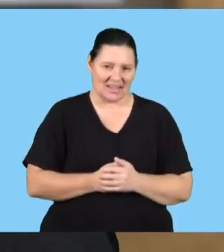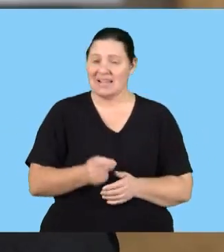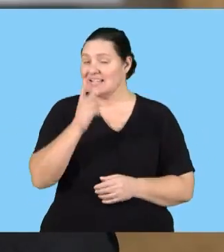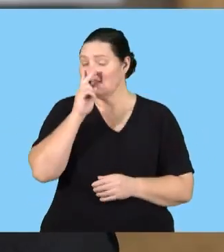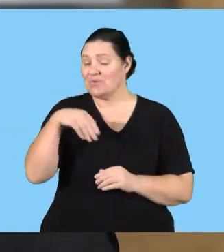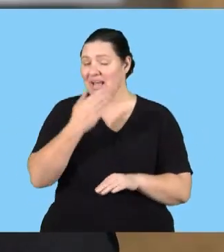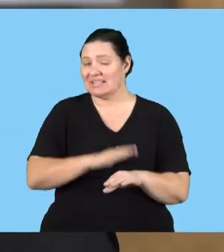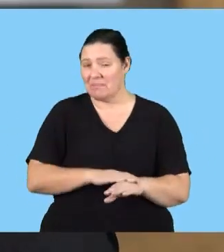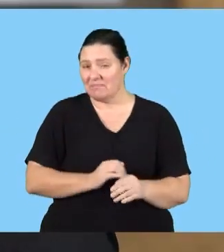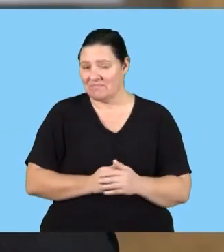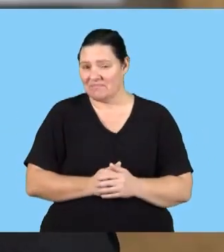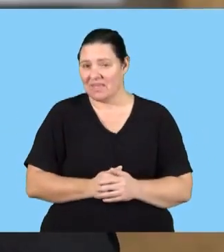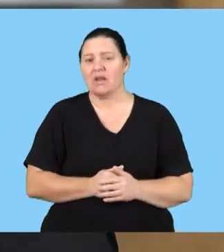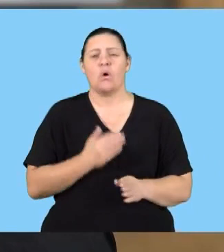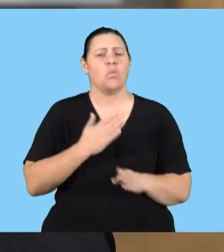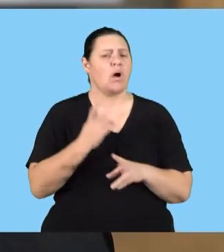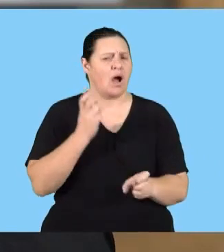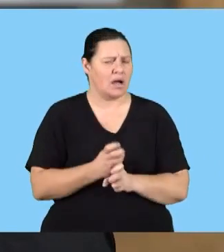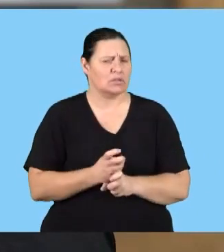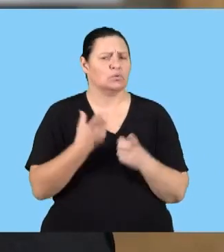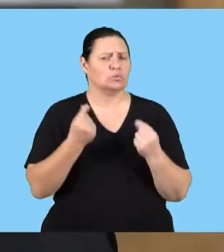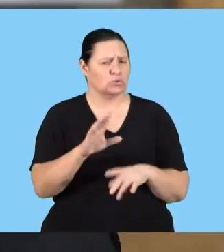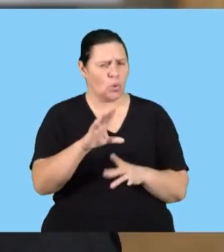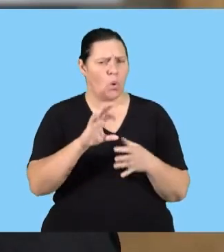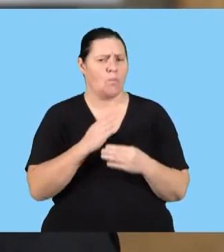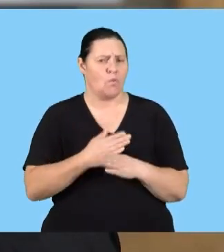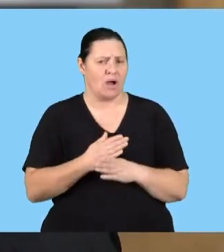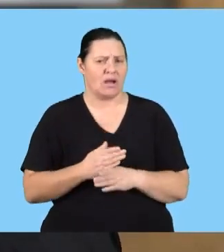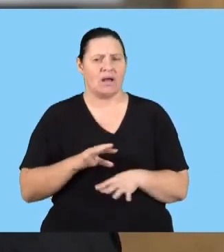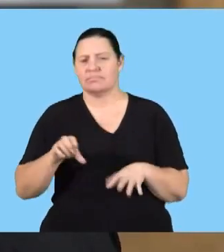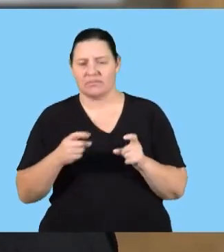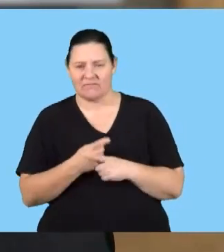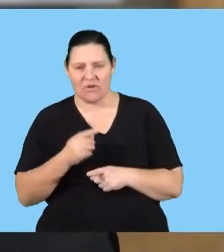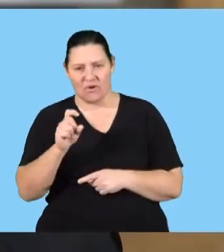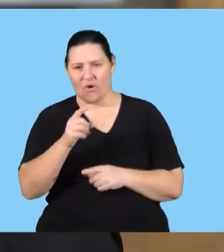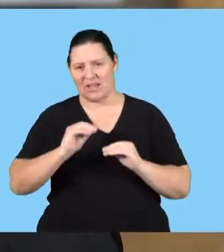for joining me today. See you next time, and please remember, work hard, do your homework,